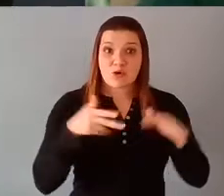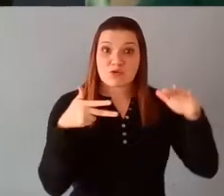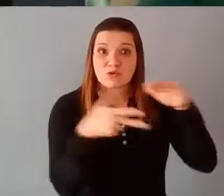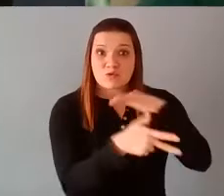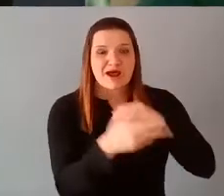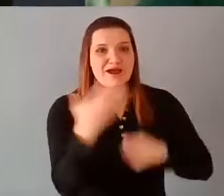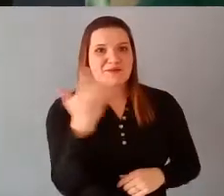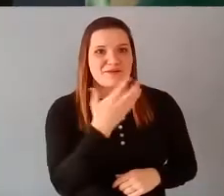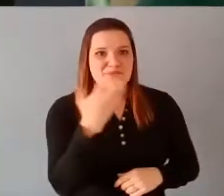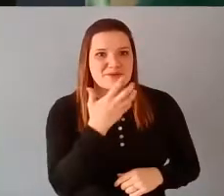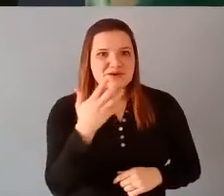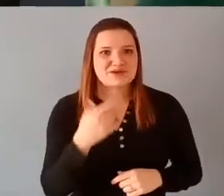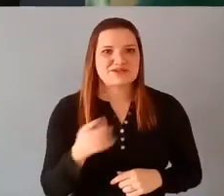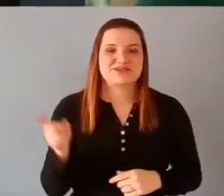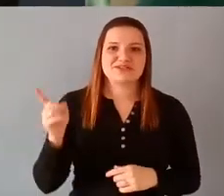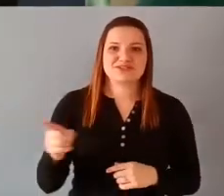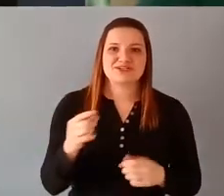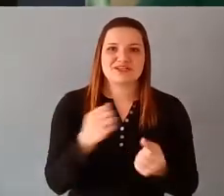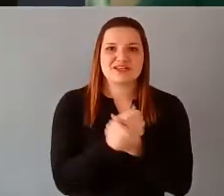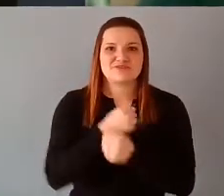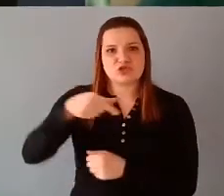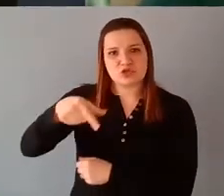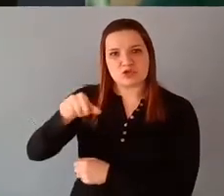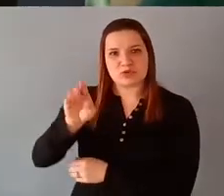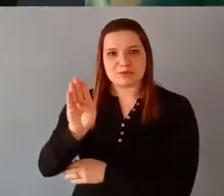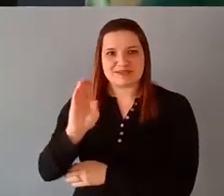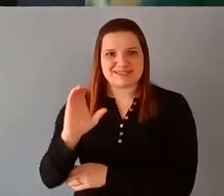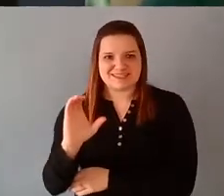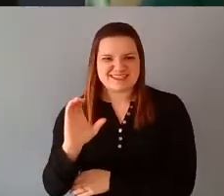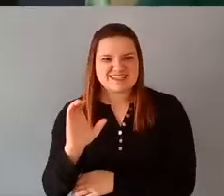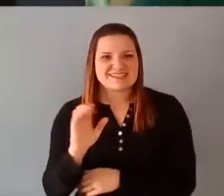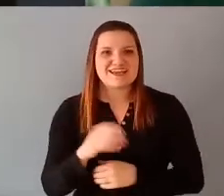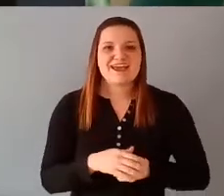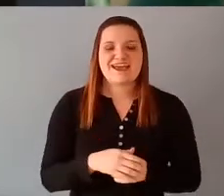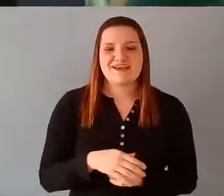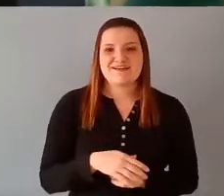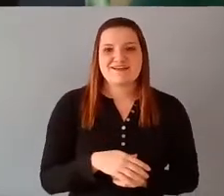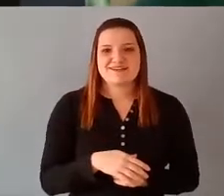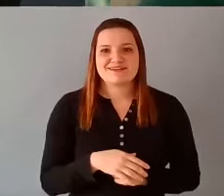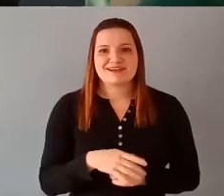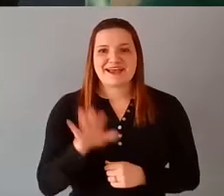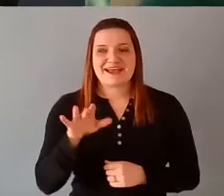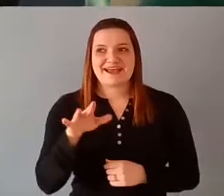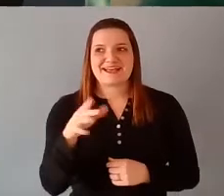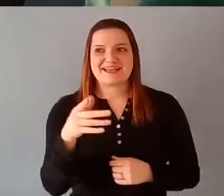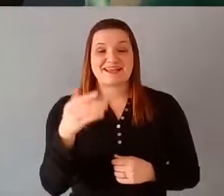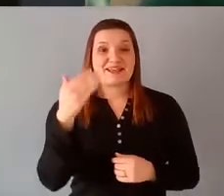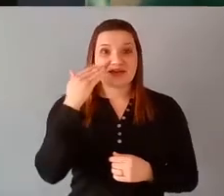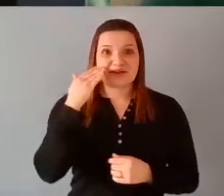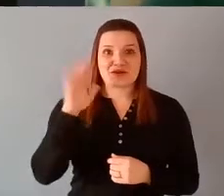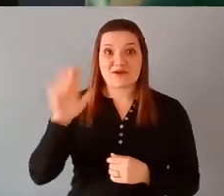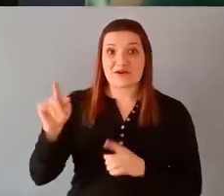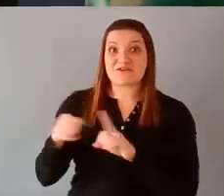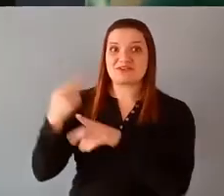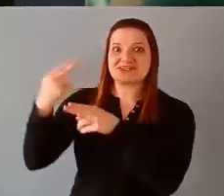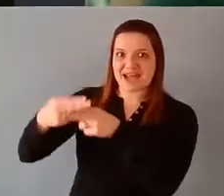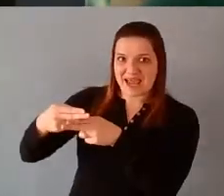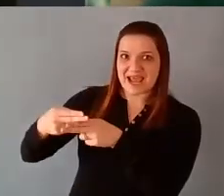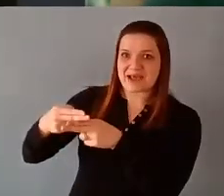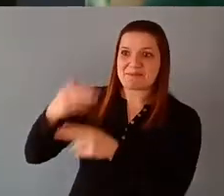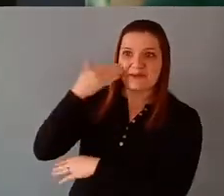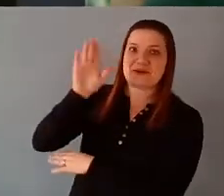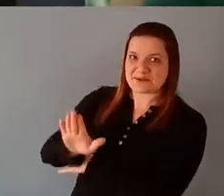She's a big fan of QVC, and in fact, they know her on a first name basis,